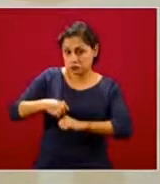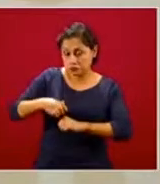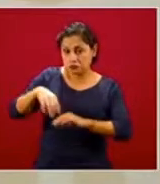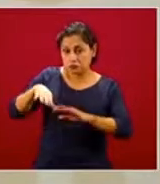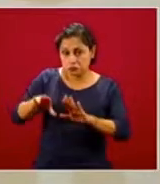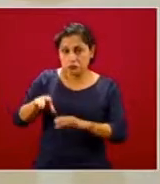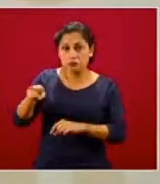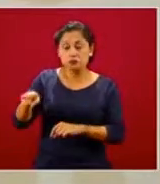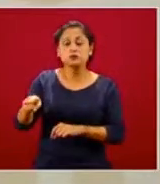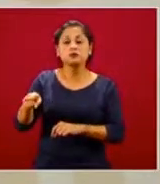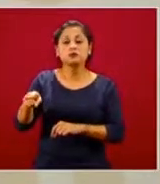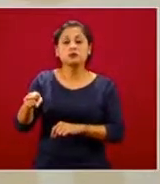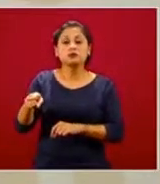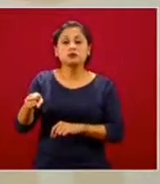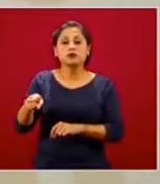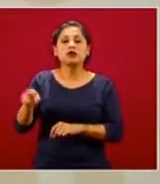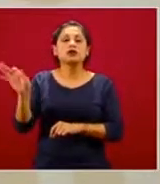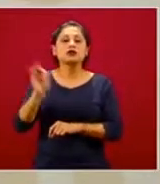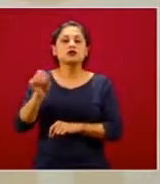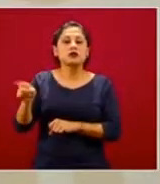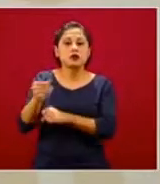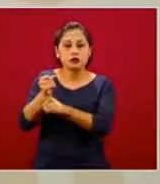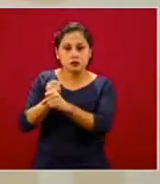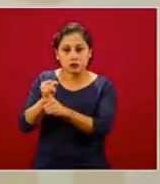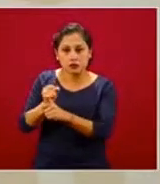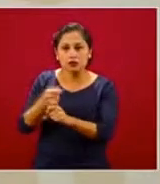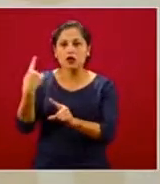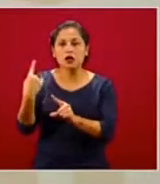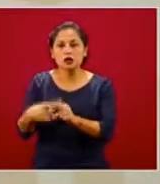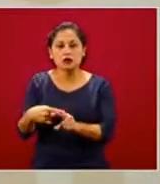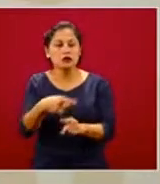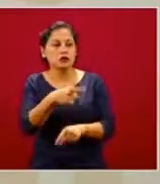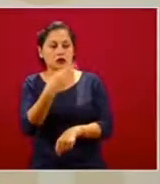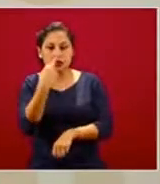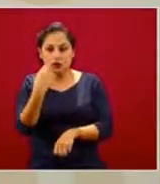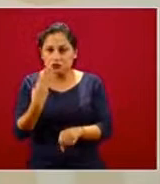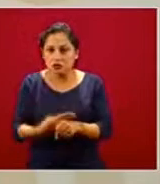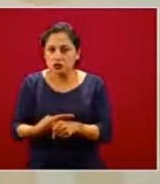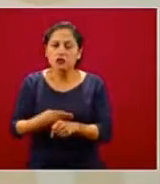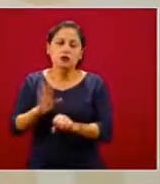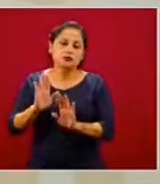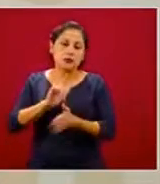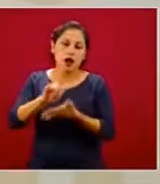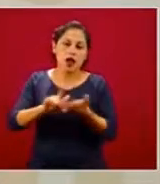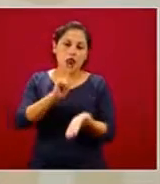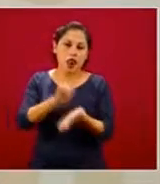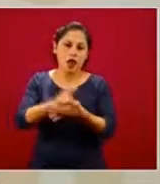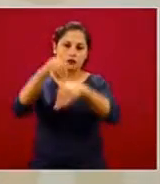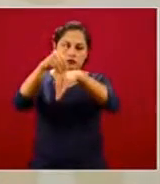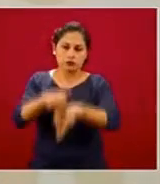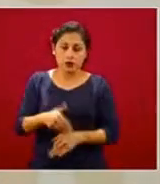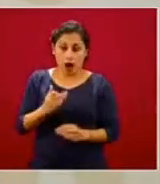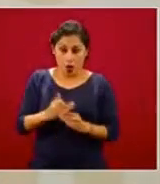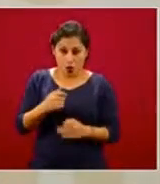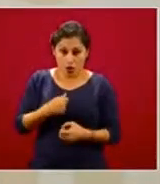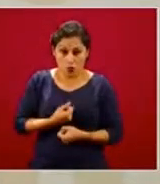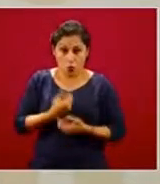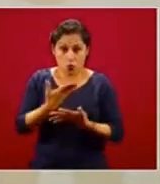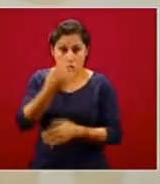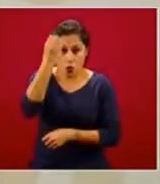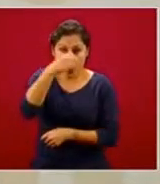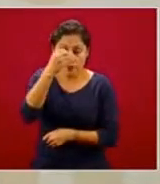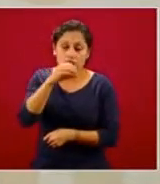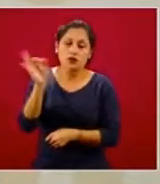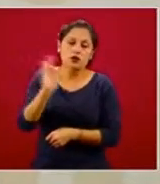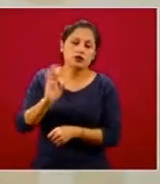police seguramente se authorities, designarán responsabilidades and they conforme a will be derecho. assigning Entonces, si opinamos, responsibility es por algo. accordingly. Ahora, respecto al